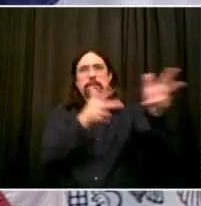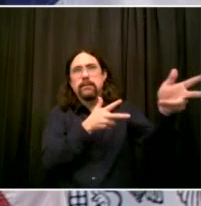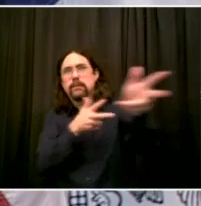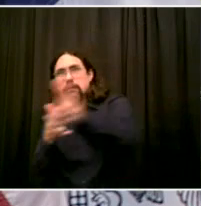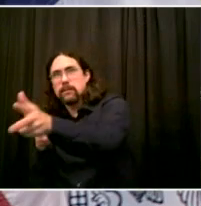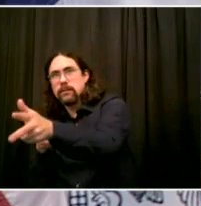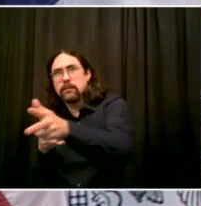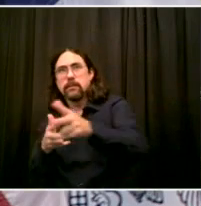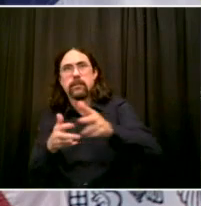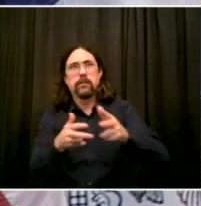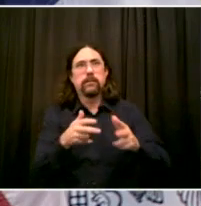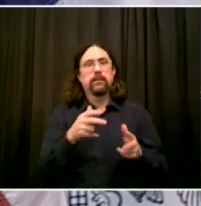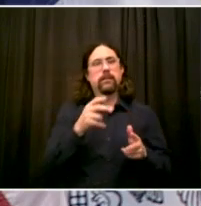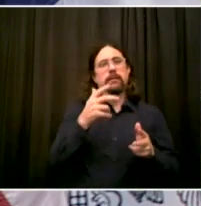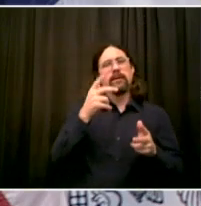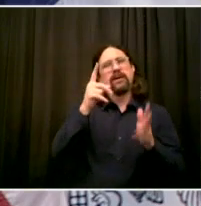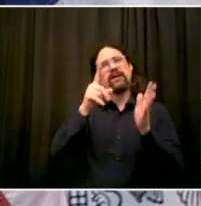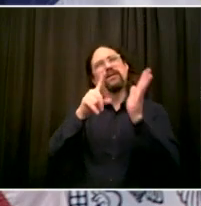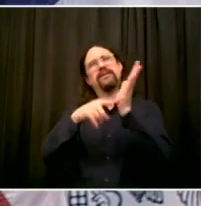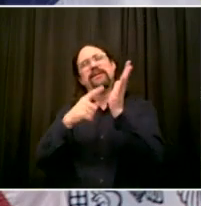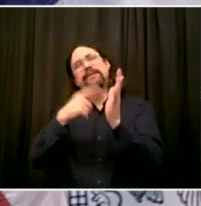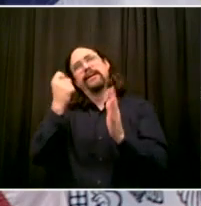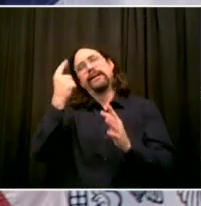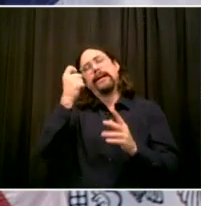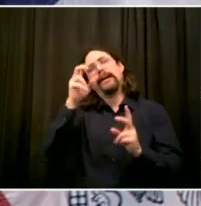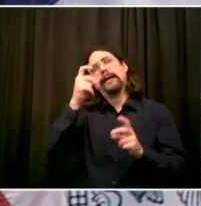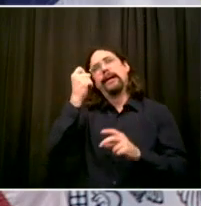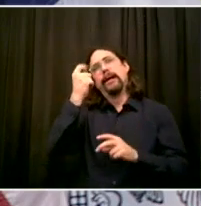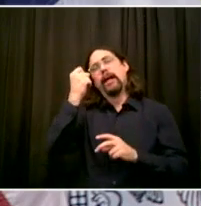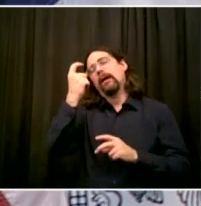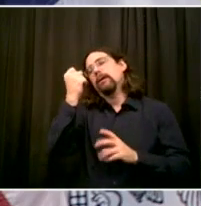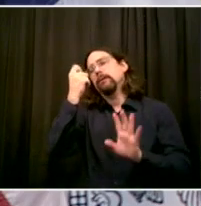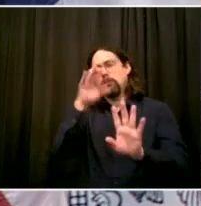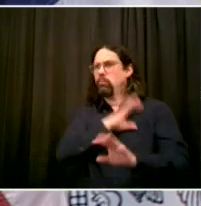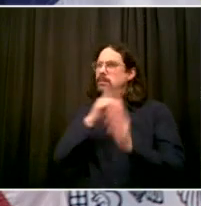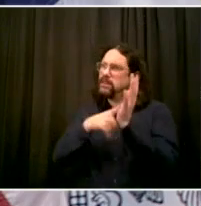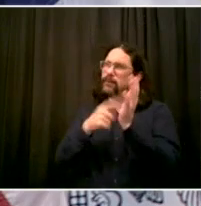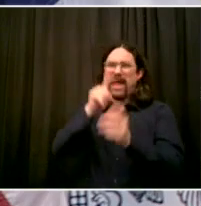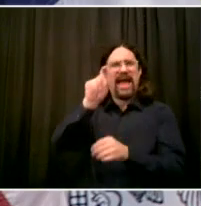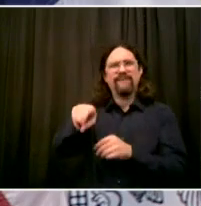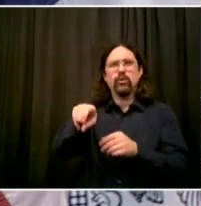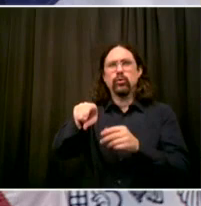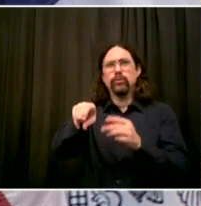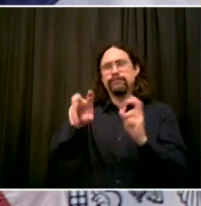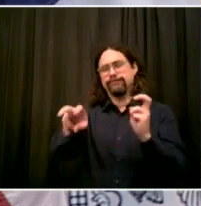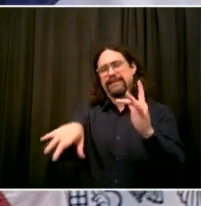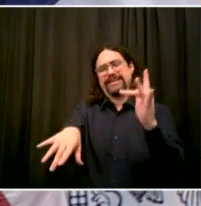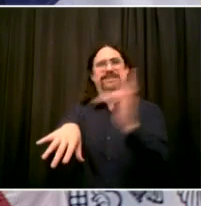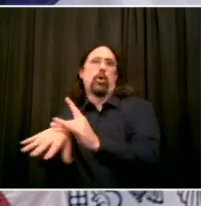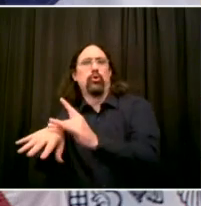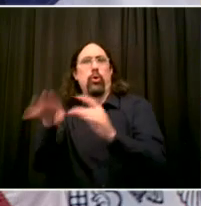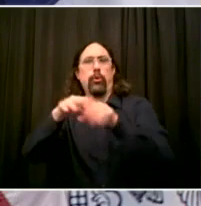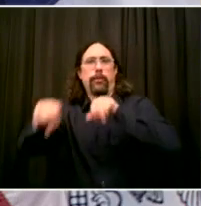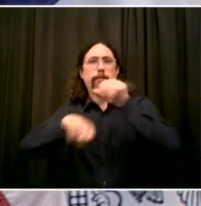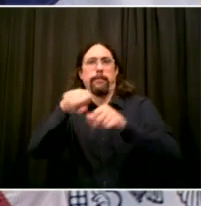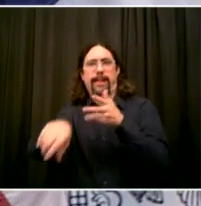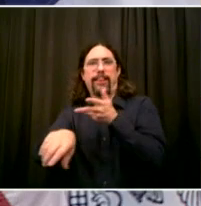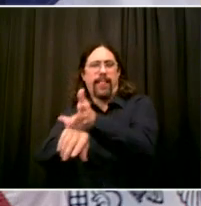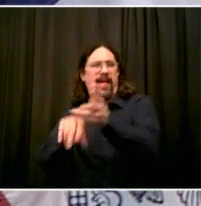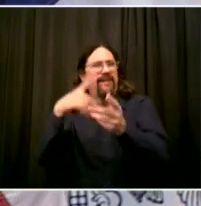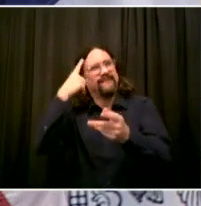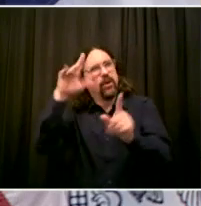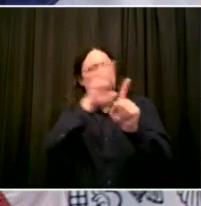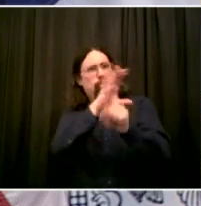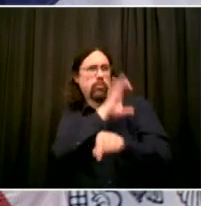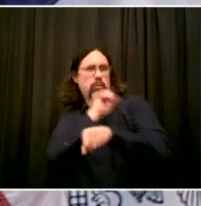vehicles out of bike lanes unless it's an emergency. We got more to do on that. There's no question there's things to do better. But if the question is commitment and